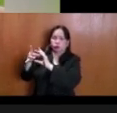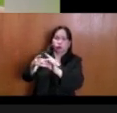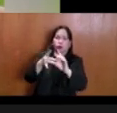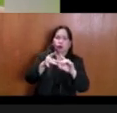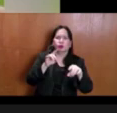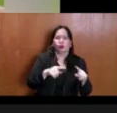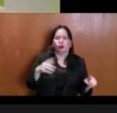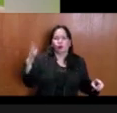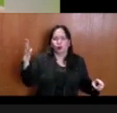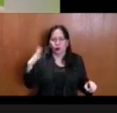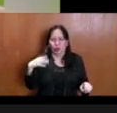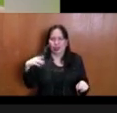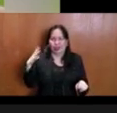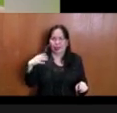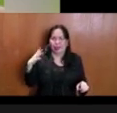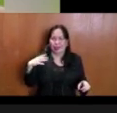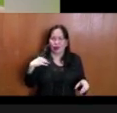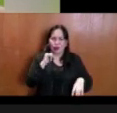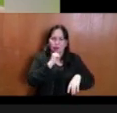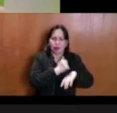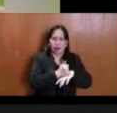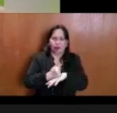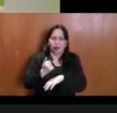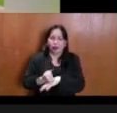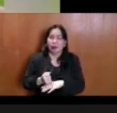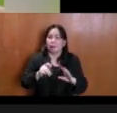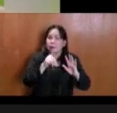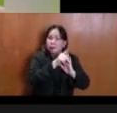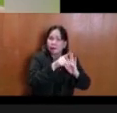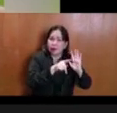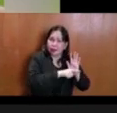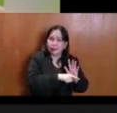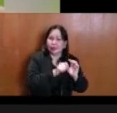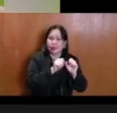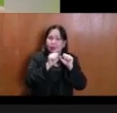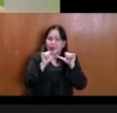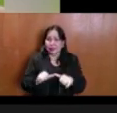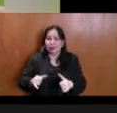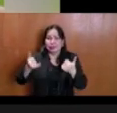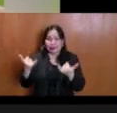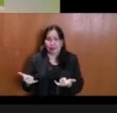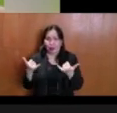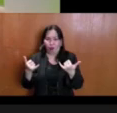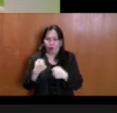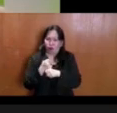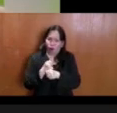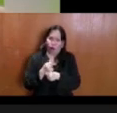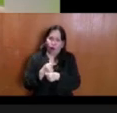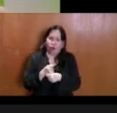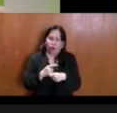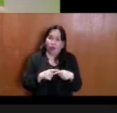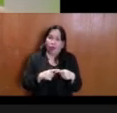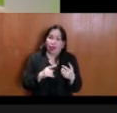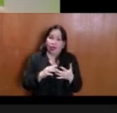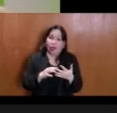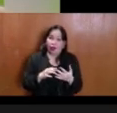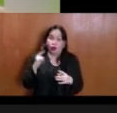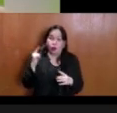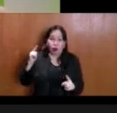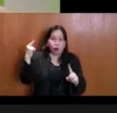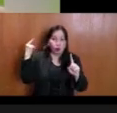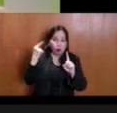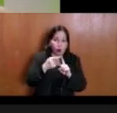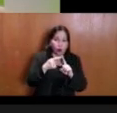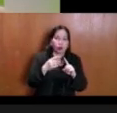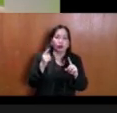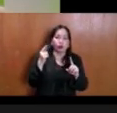have to set all the policies, all the mechanisms now. We have one target, that